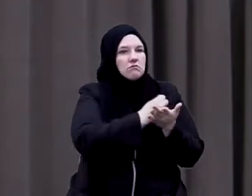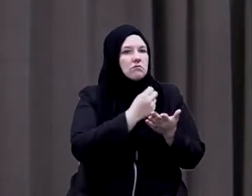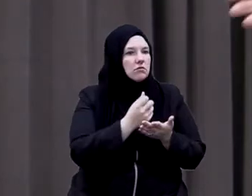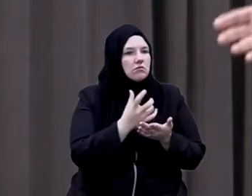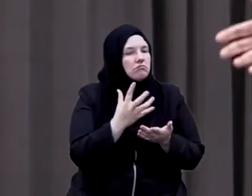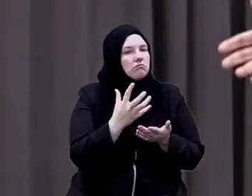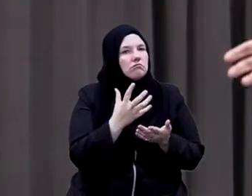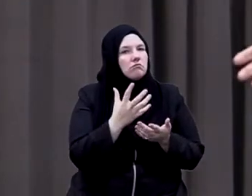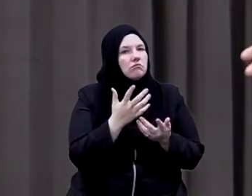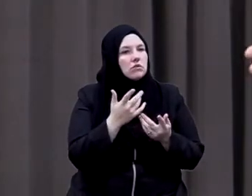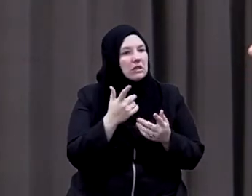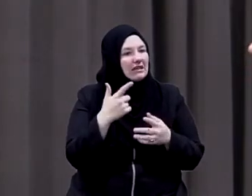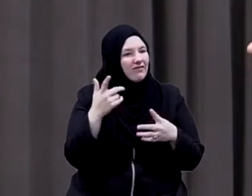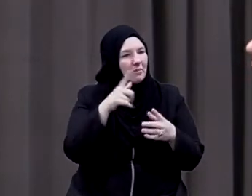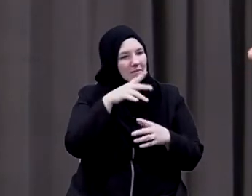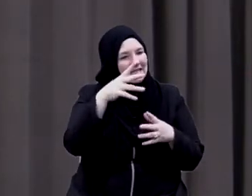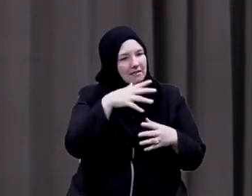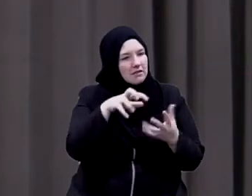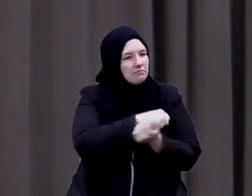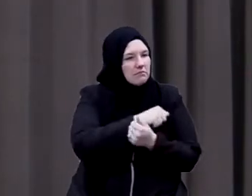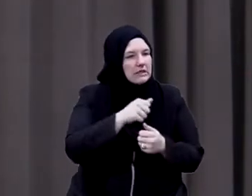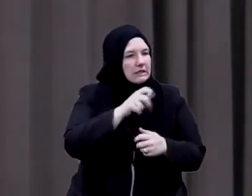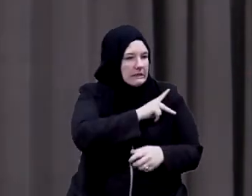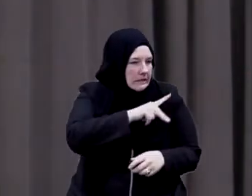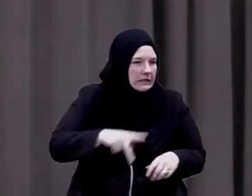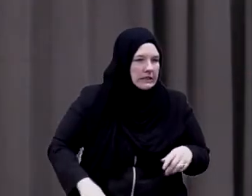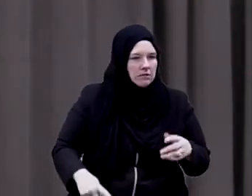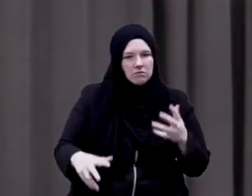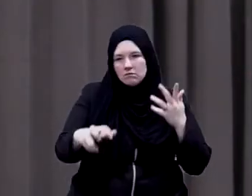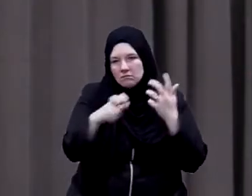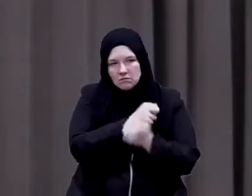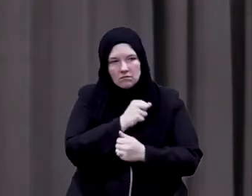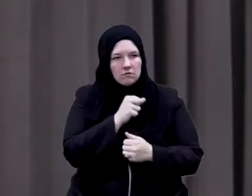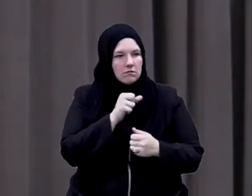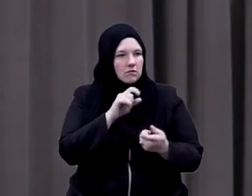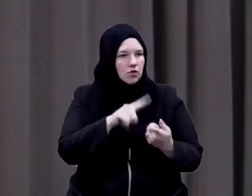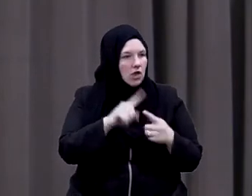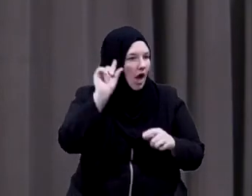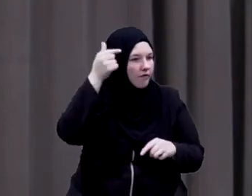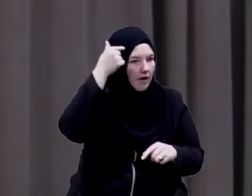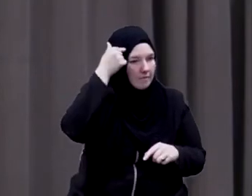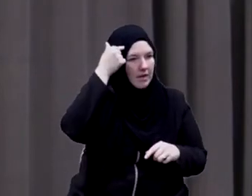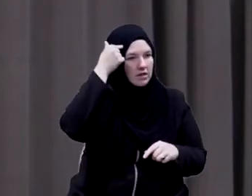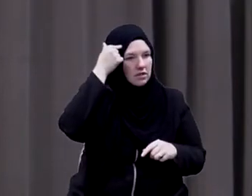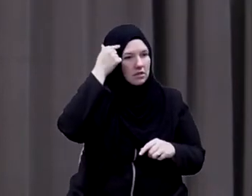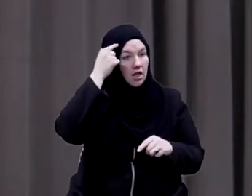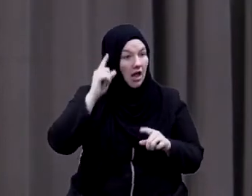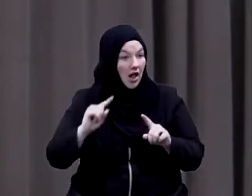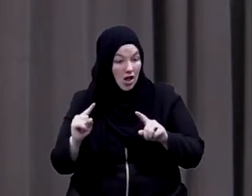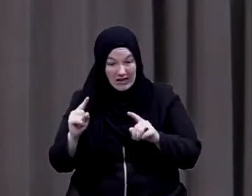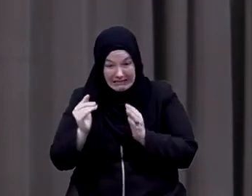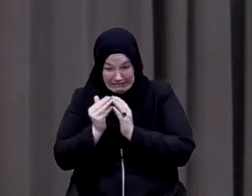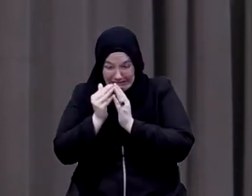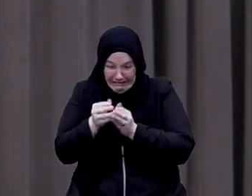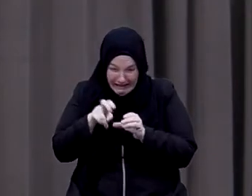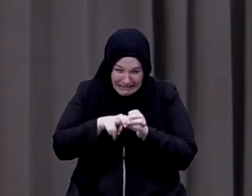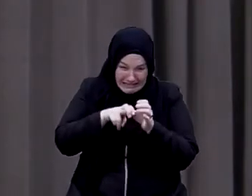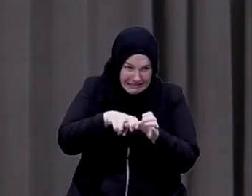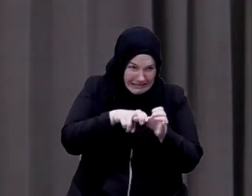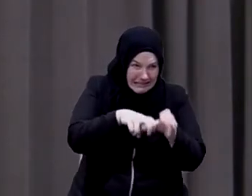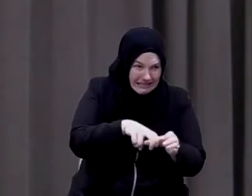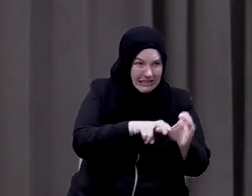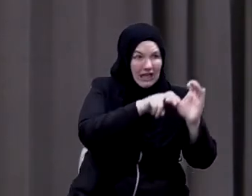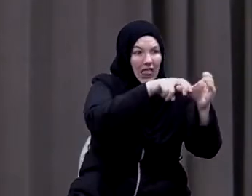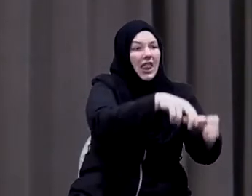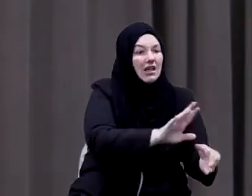from despotic regimes, going to places that hate their culture but